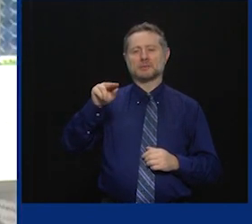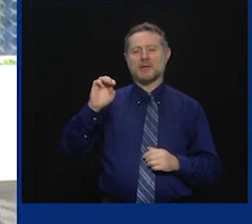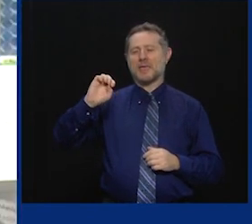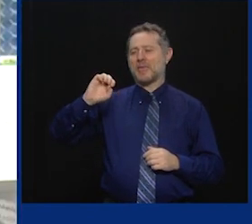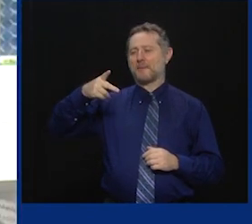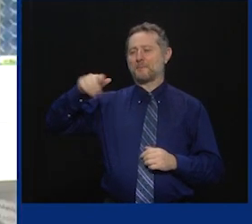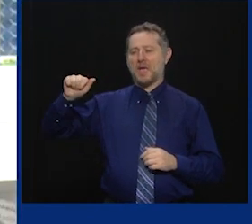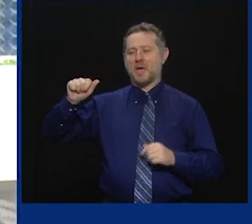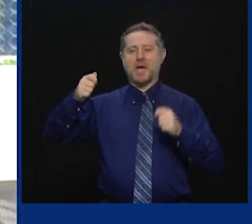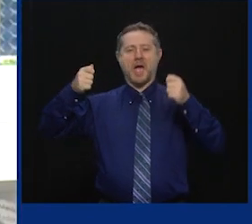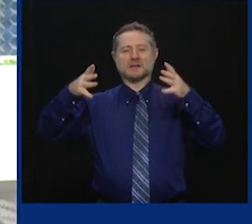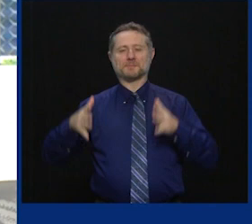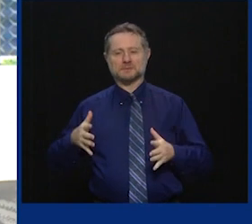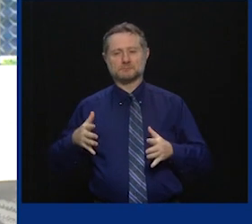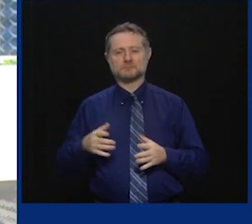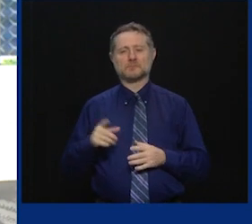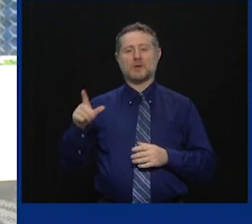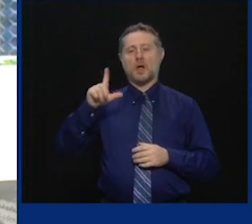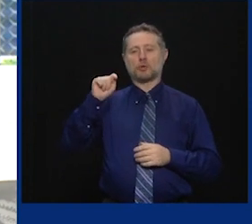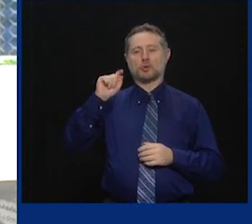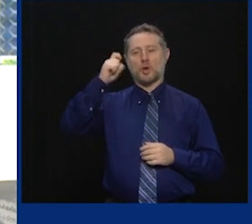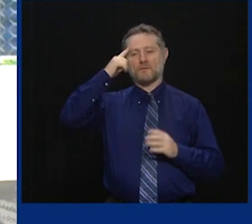Lieutenant Governor Brian Benjamin.